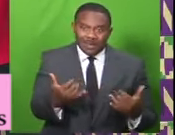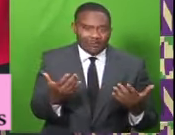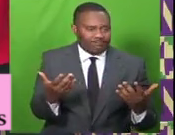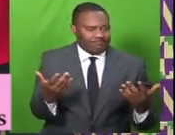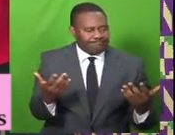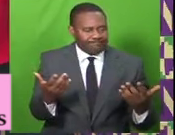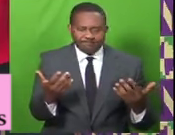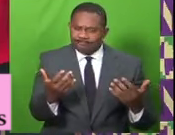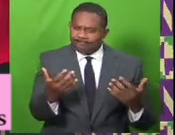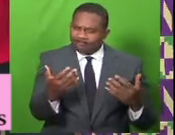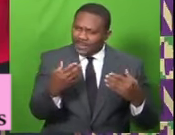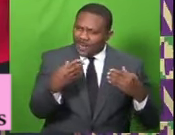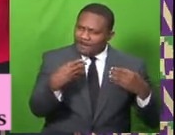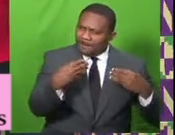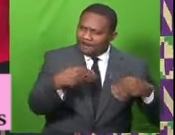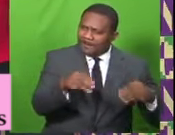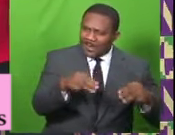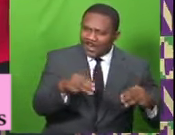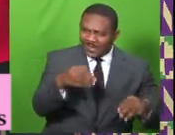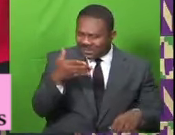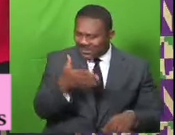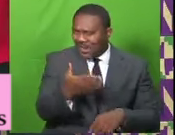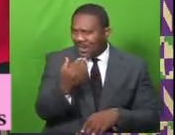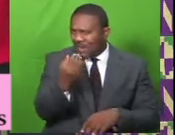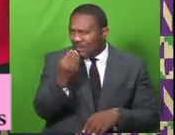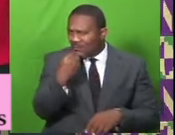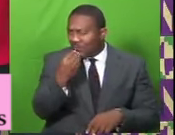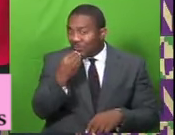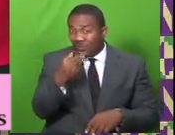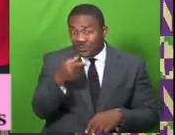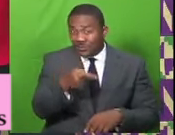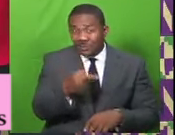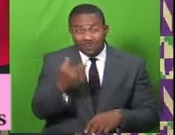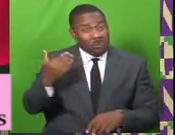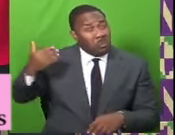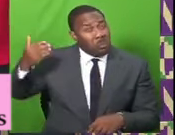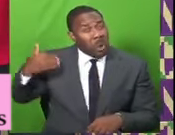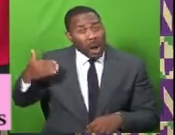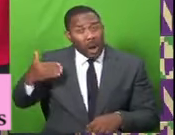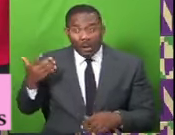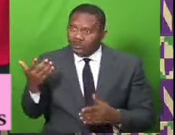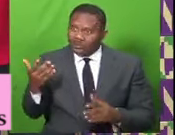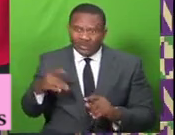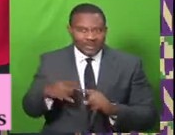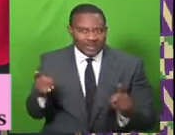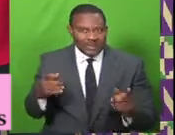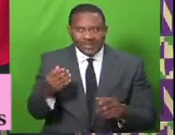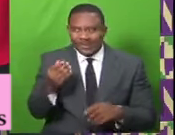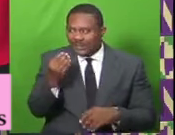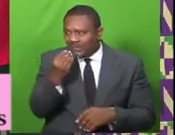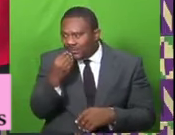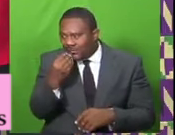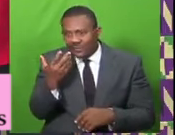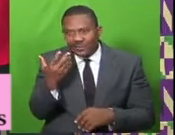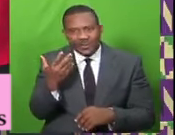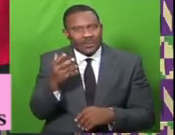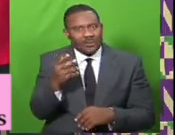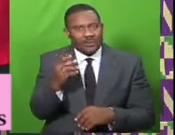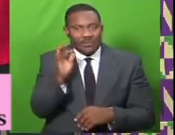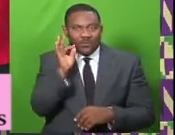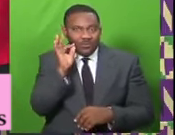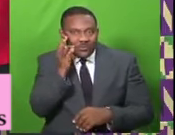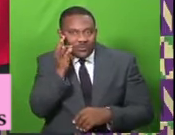well stocked, and we have not been faced with the prospect of the rationing of basic necessities such as fruits and